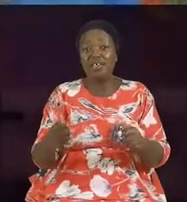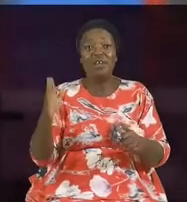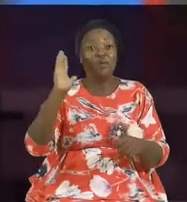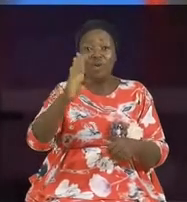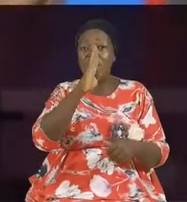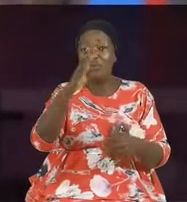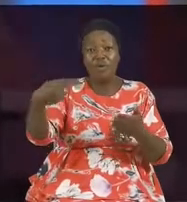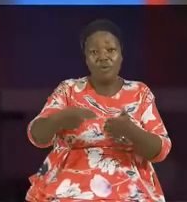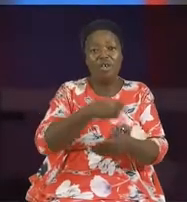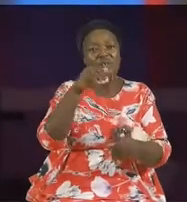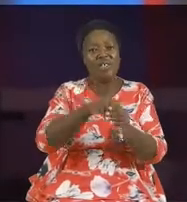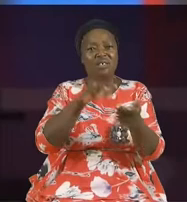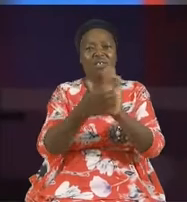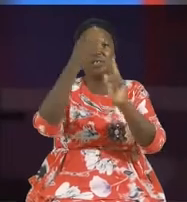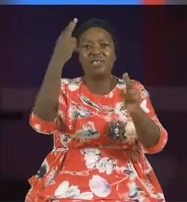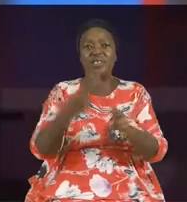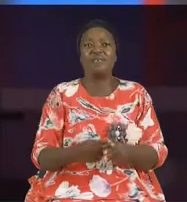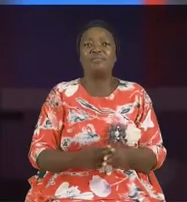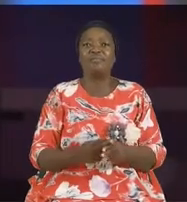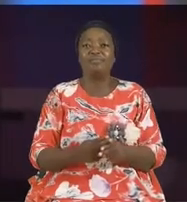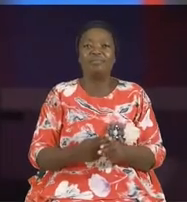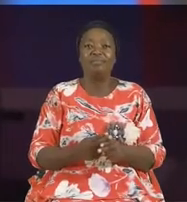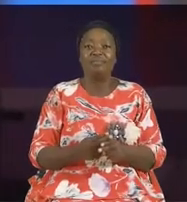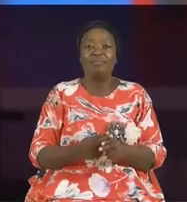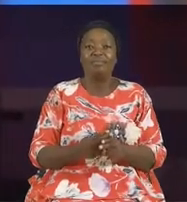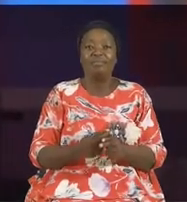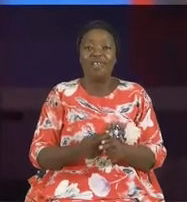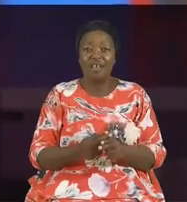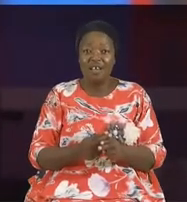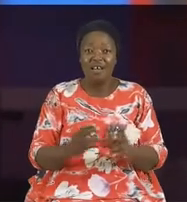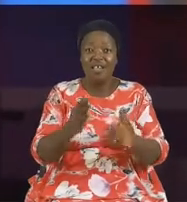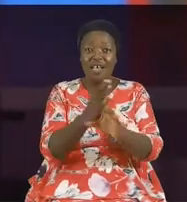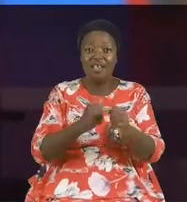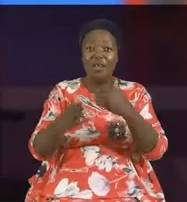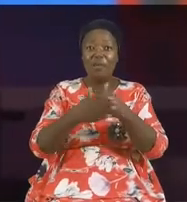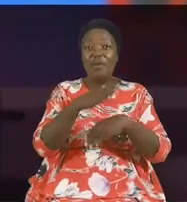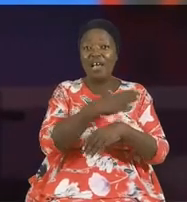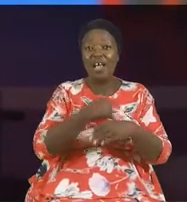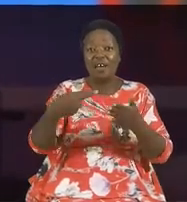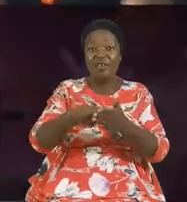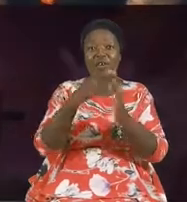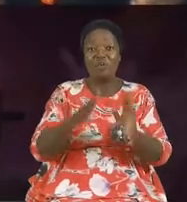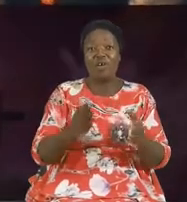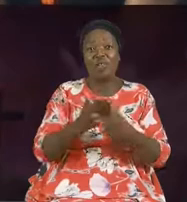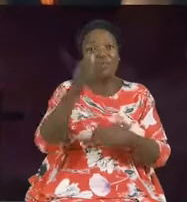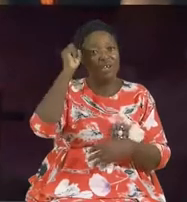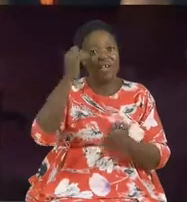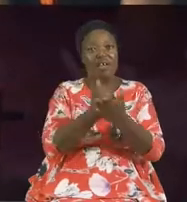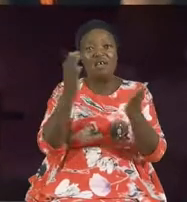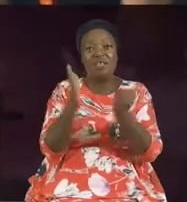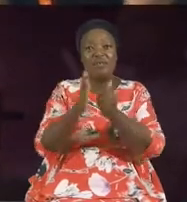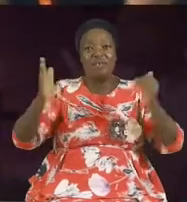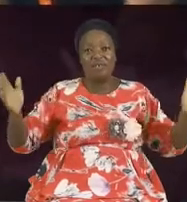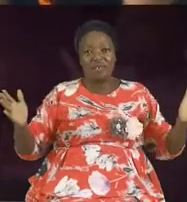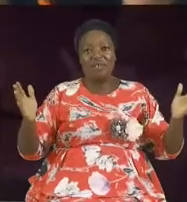profession, everything in your family, everything will be renewed in Jesus' name. Recovery